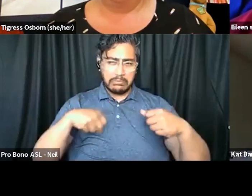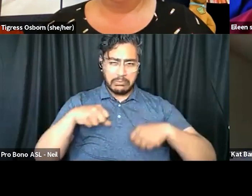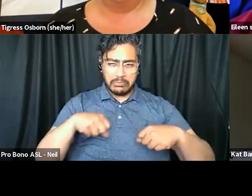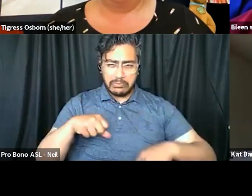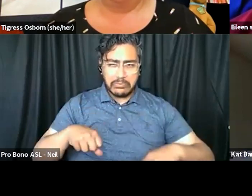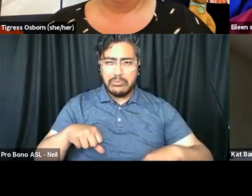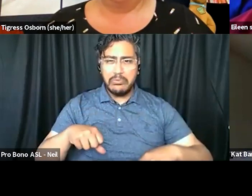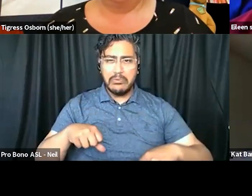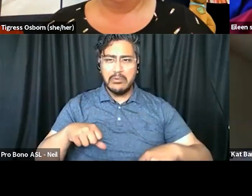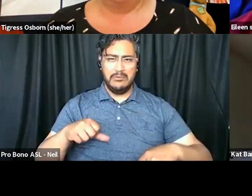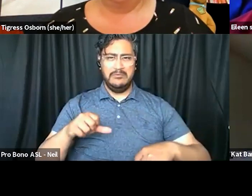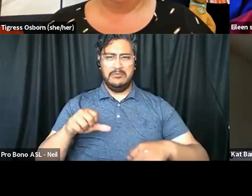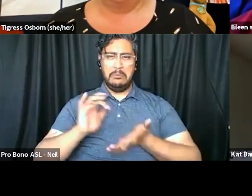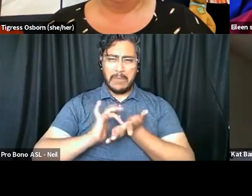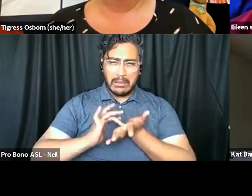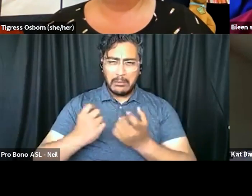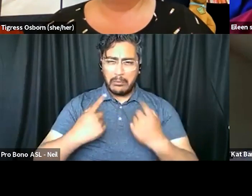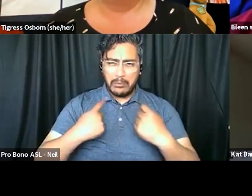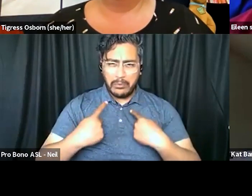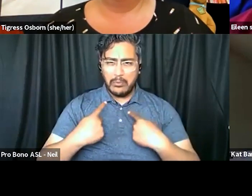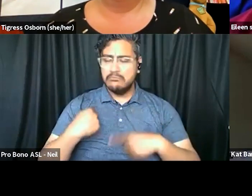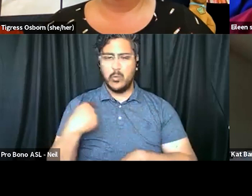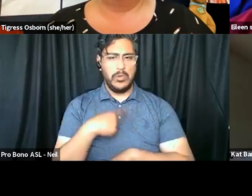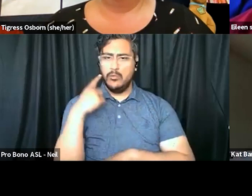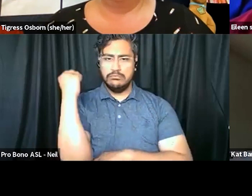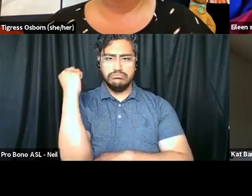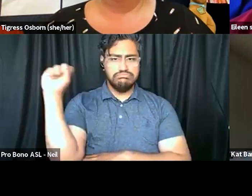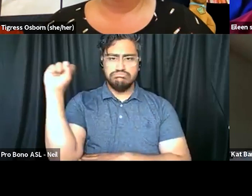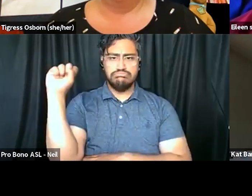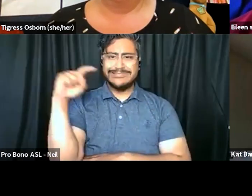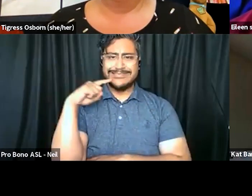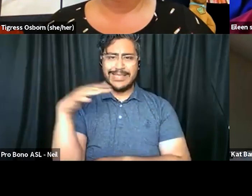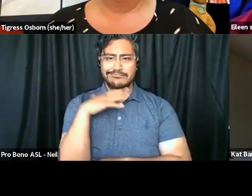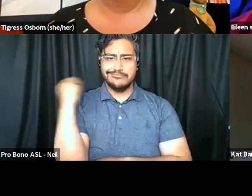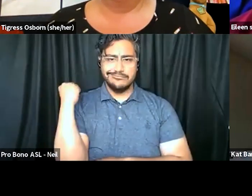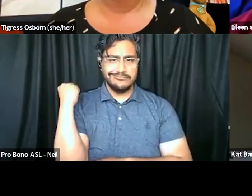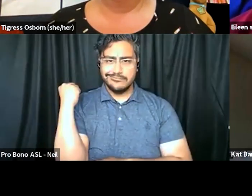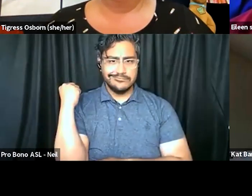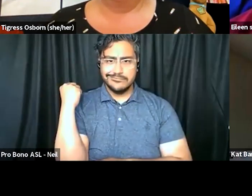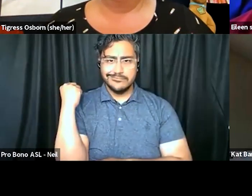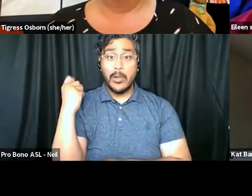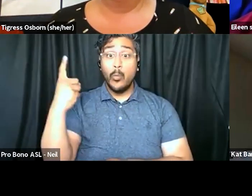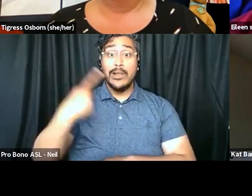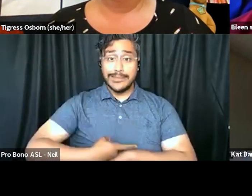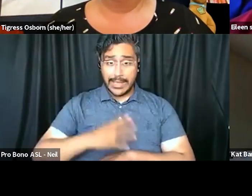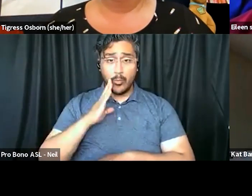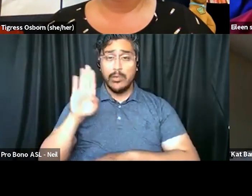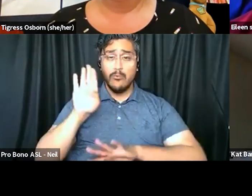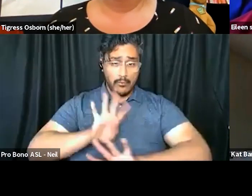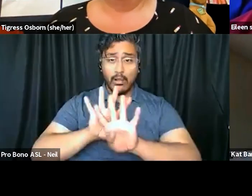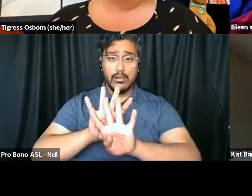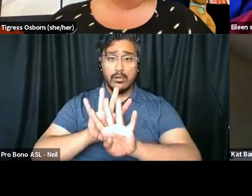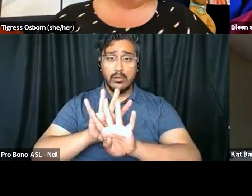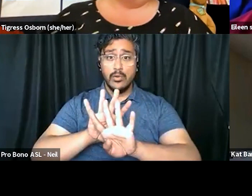will stand up, demand a ceasefire. One day we will march. We,